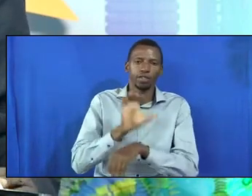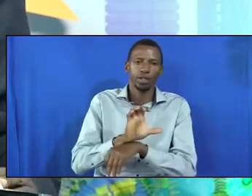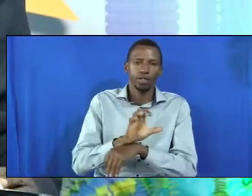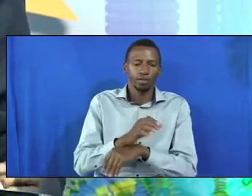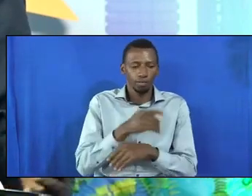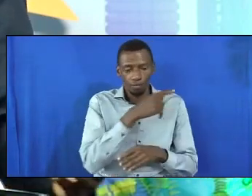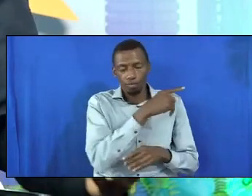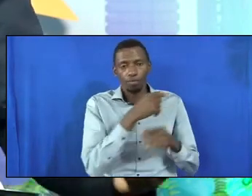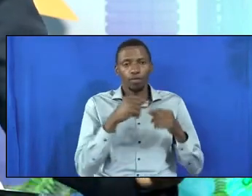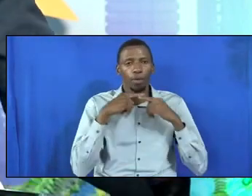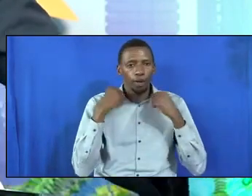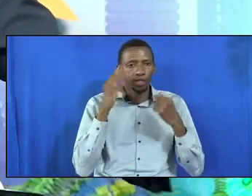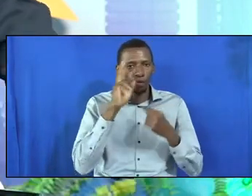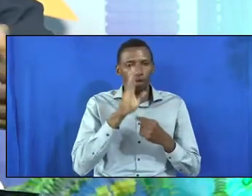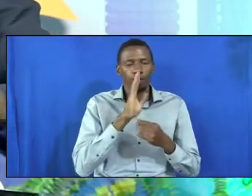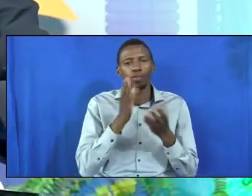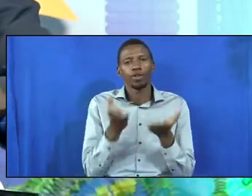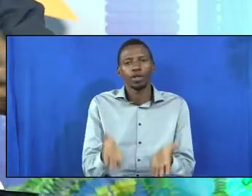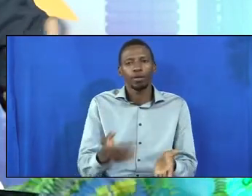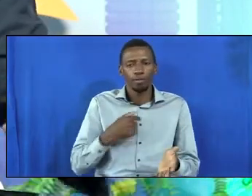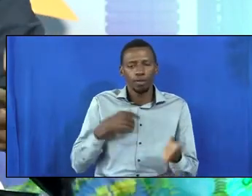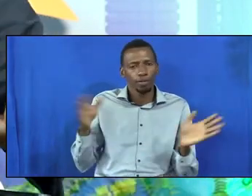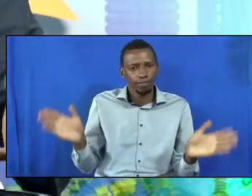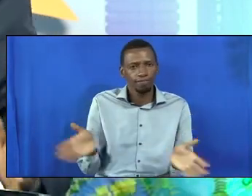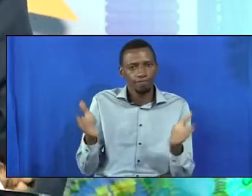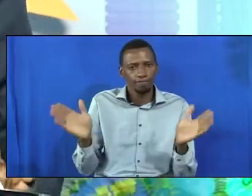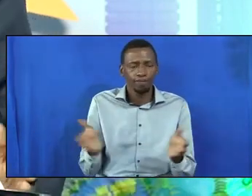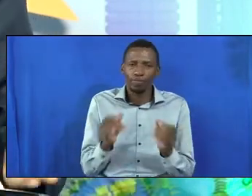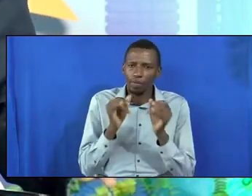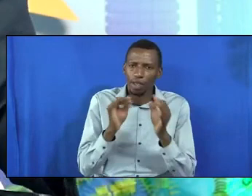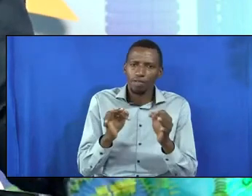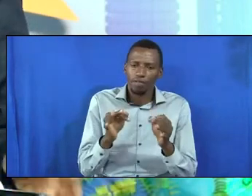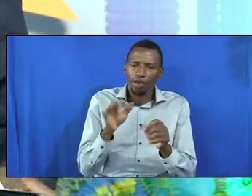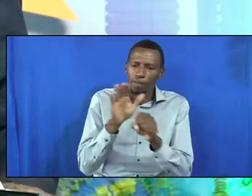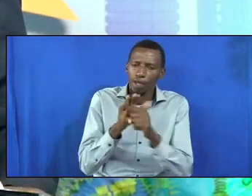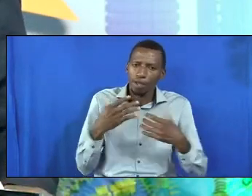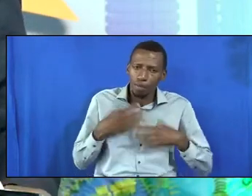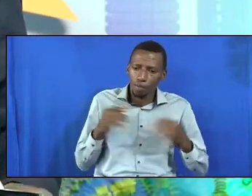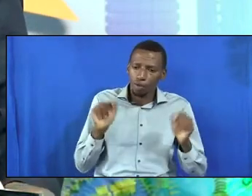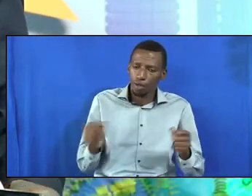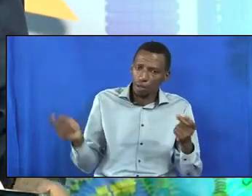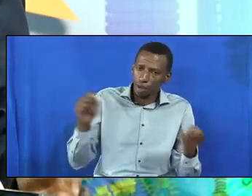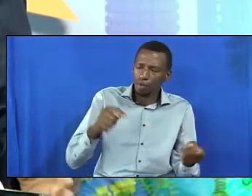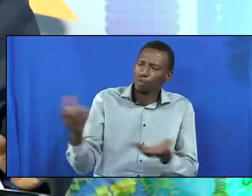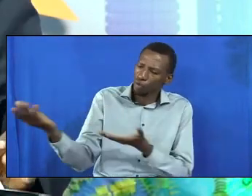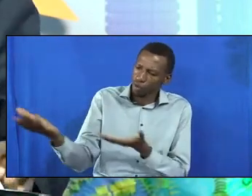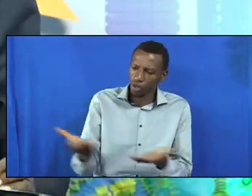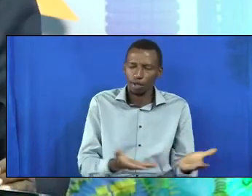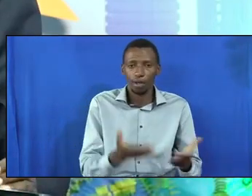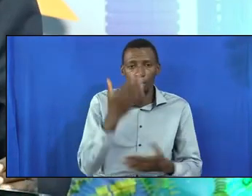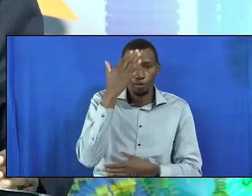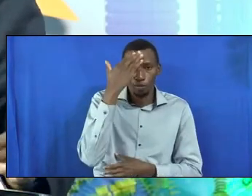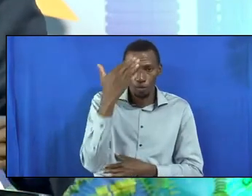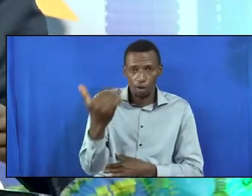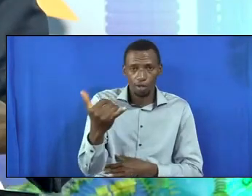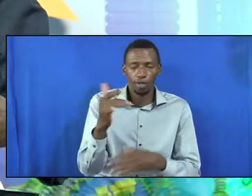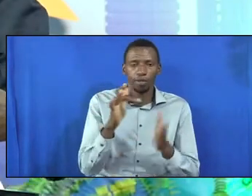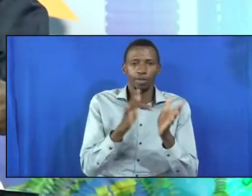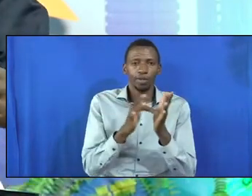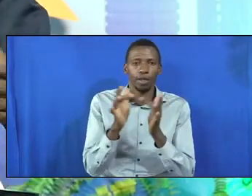here, and I'm encouraging that as many as possible that can make it, come over here, because the Bible